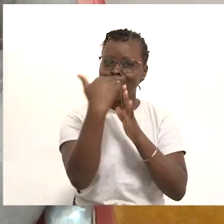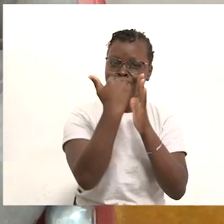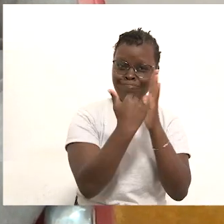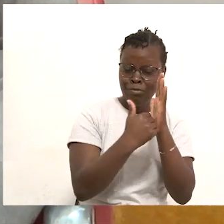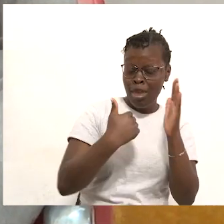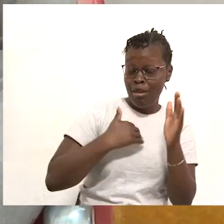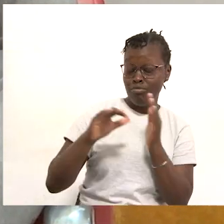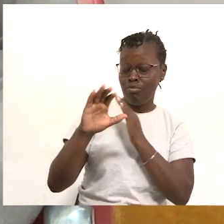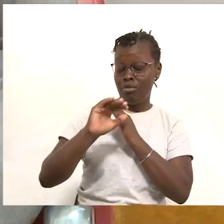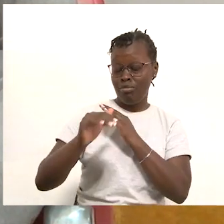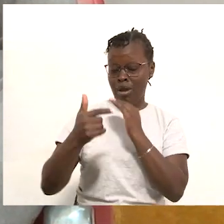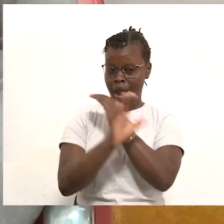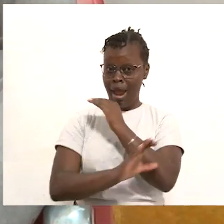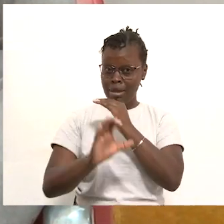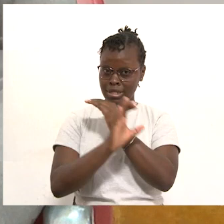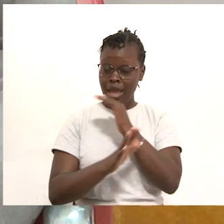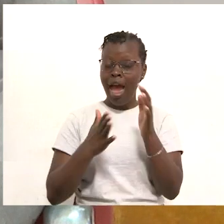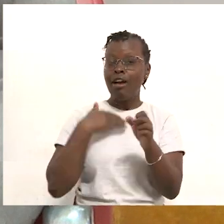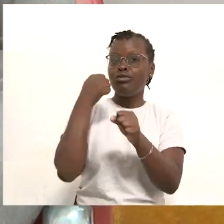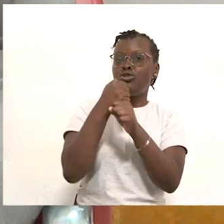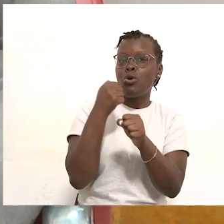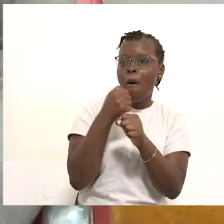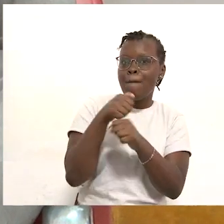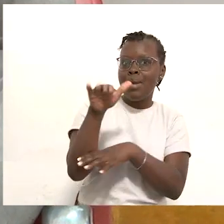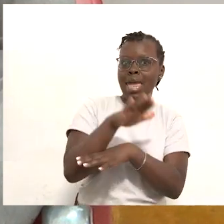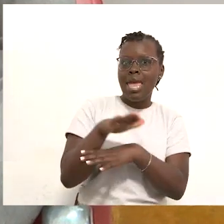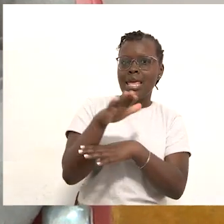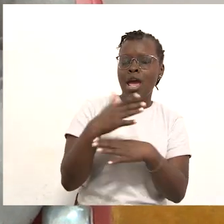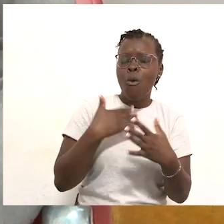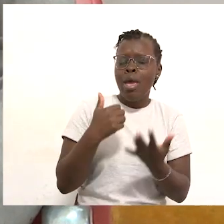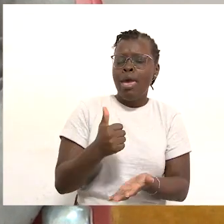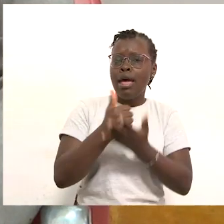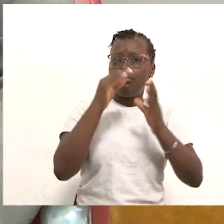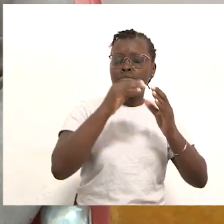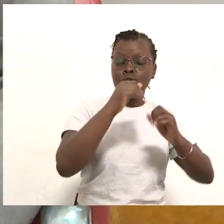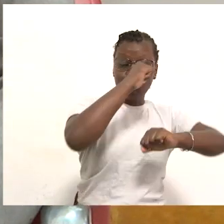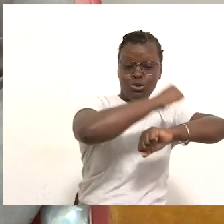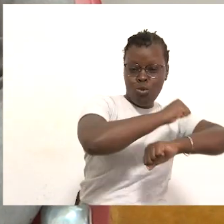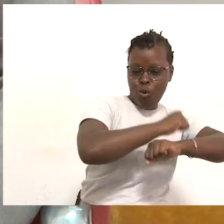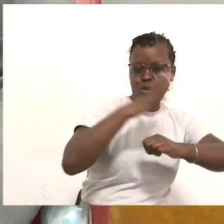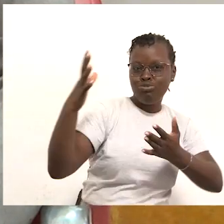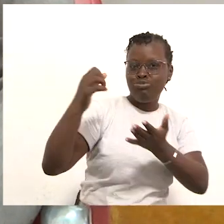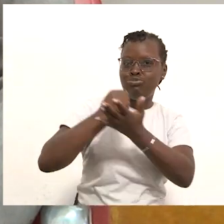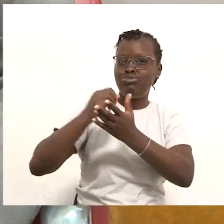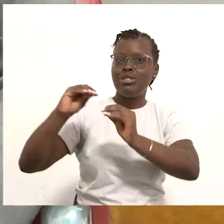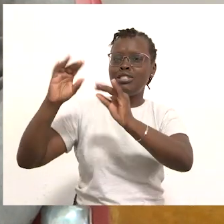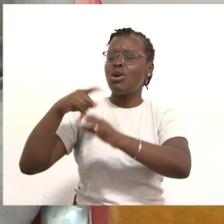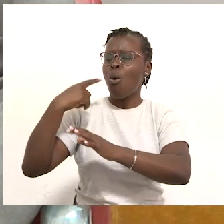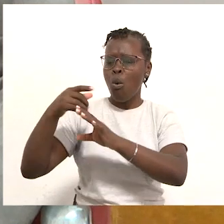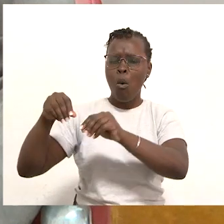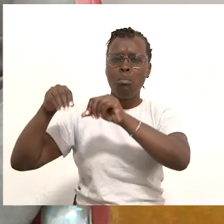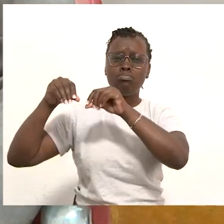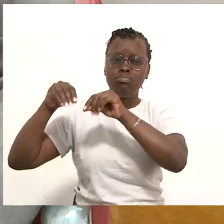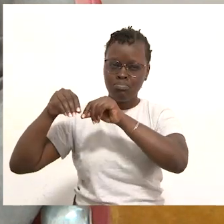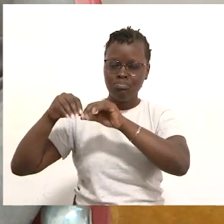country. We have a jobs board where we help schools recruit teachers, especially the young teachers who are talented. And we